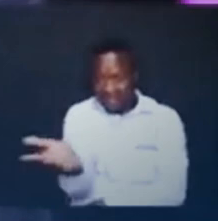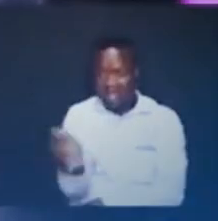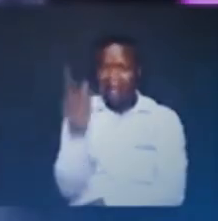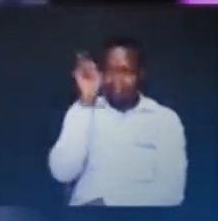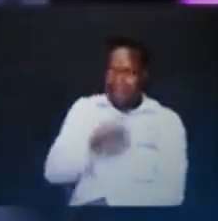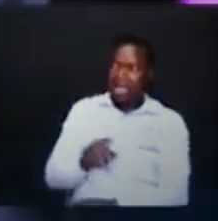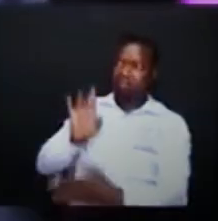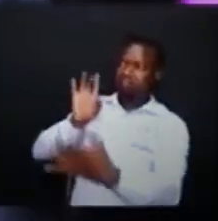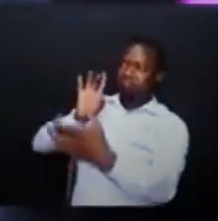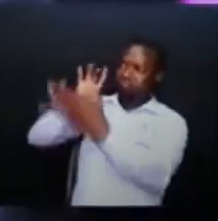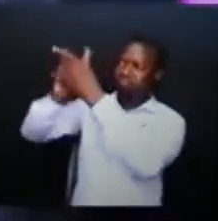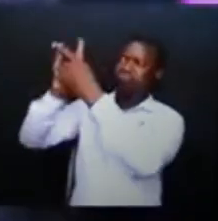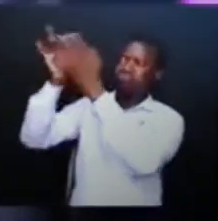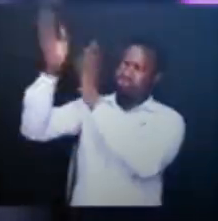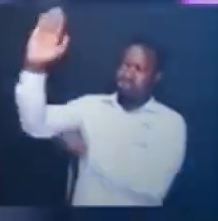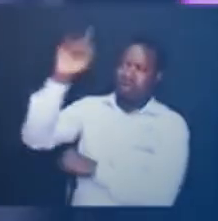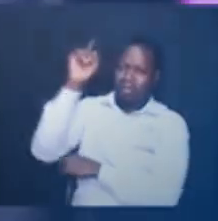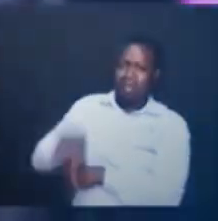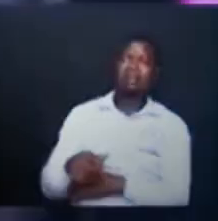God.